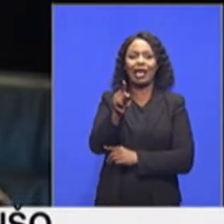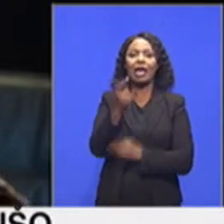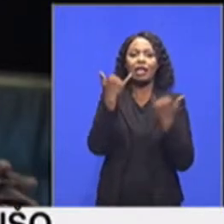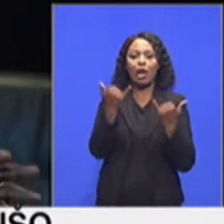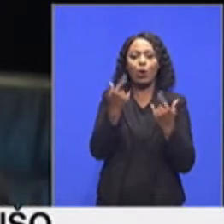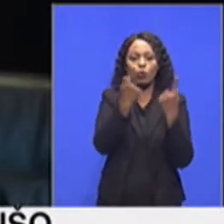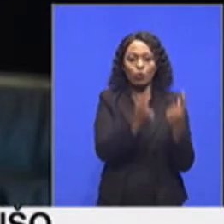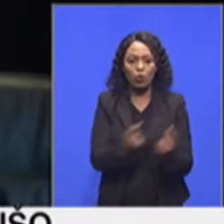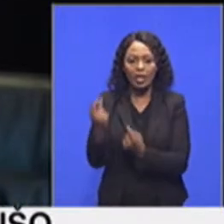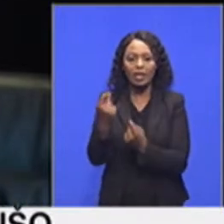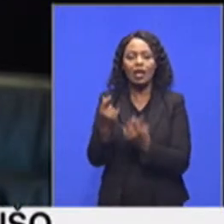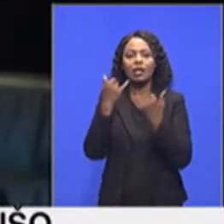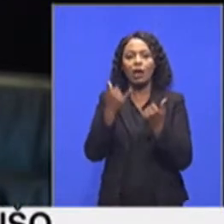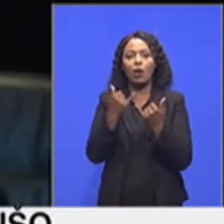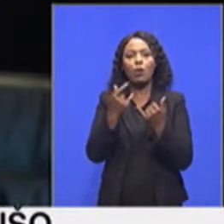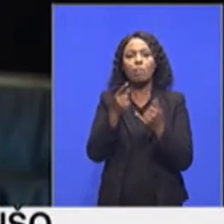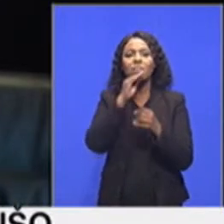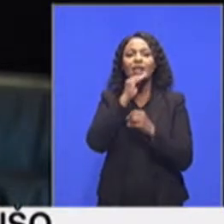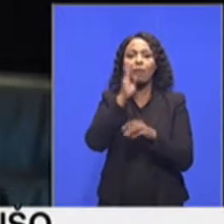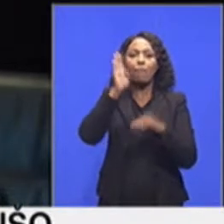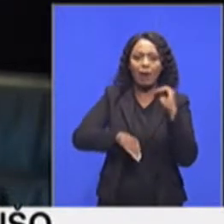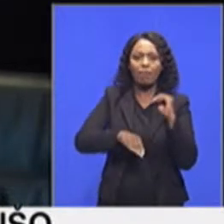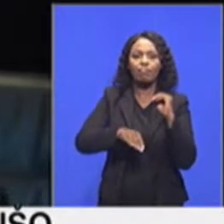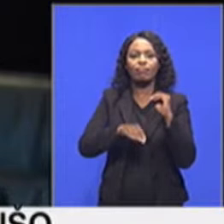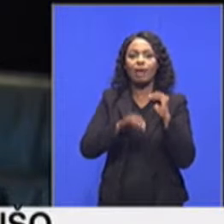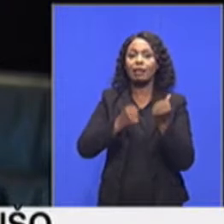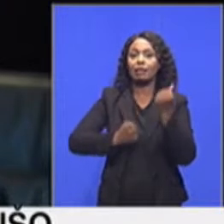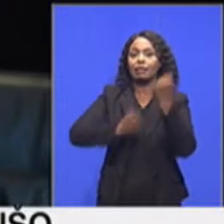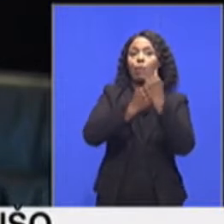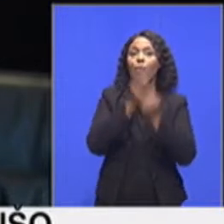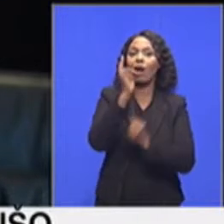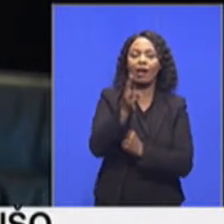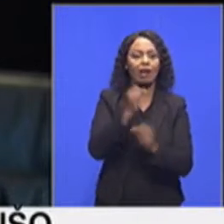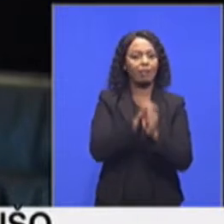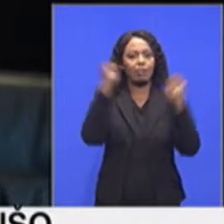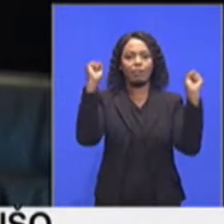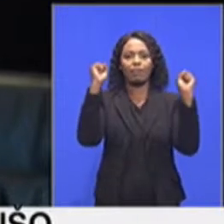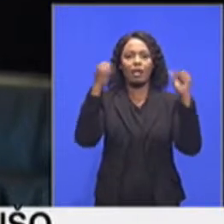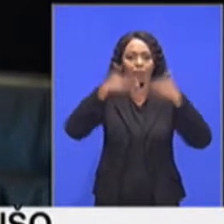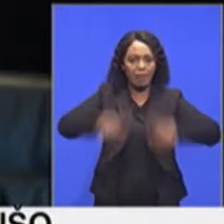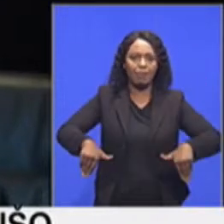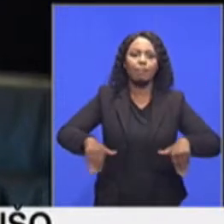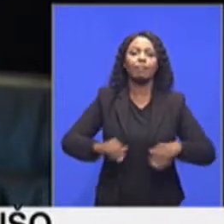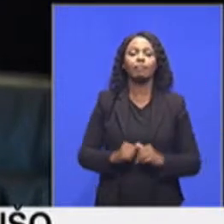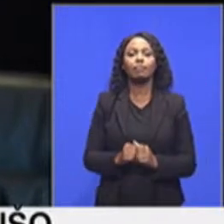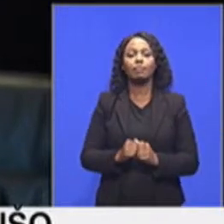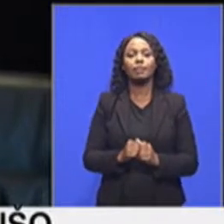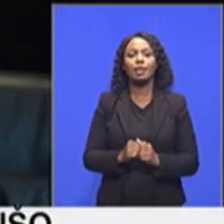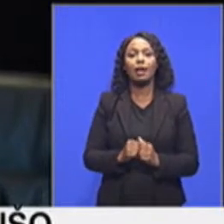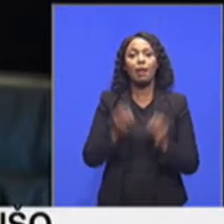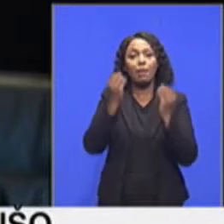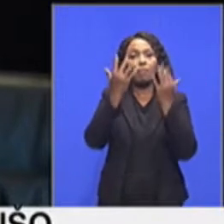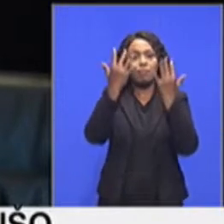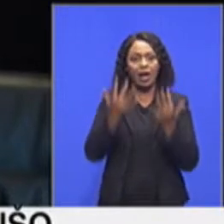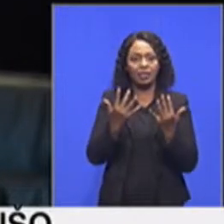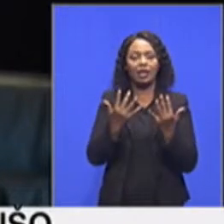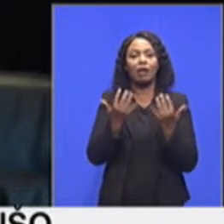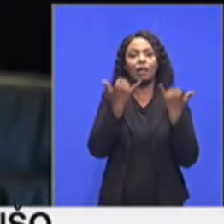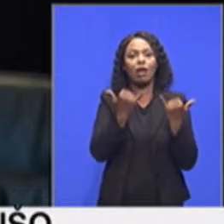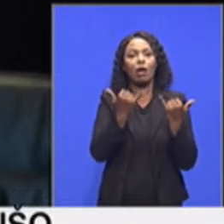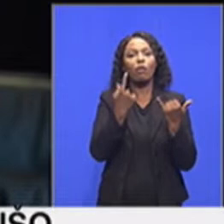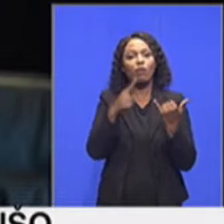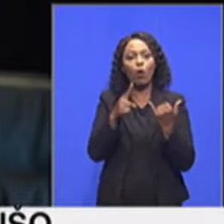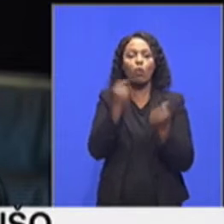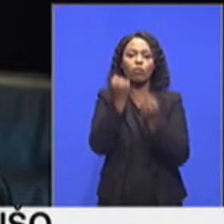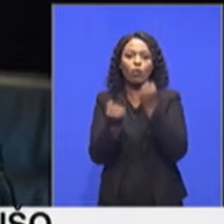funds will not flow. Madam Speaker, the budget provides for carry-through costs, as I've indicated, of